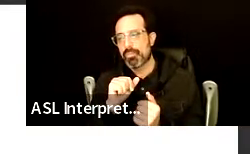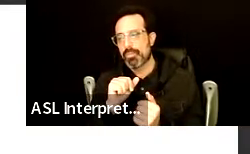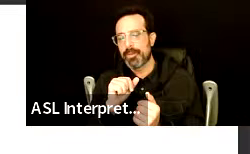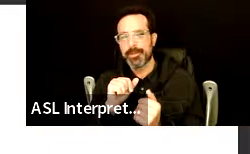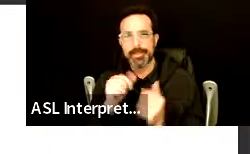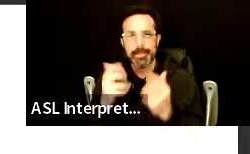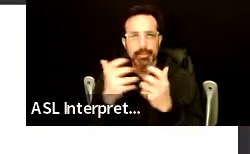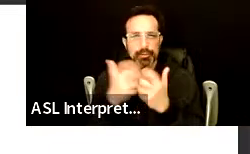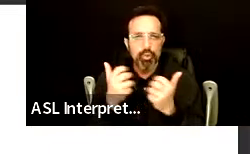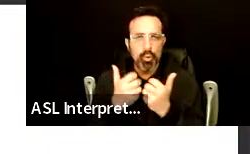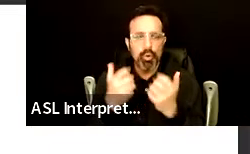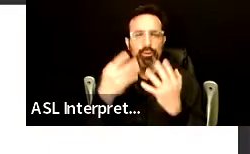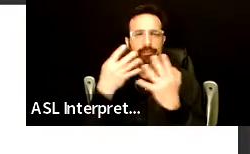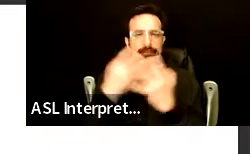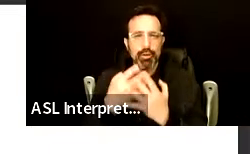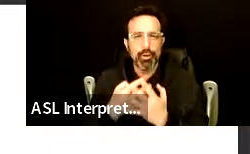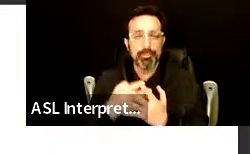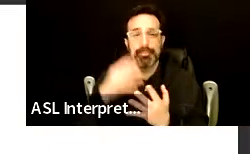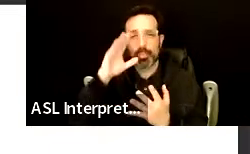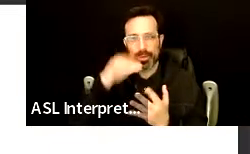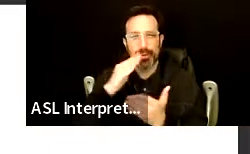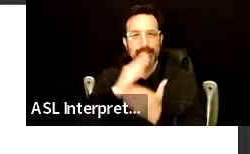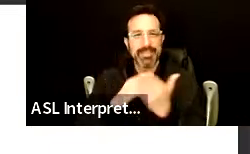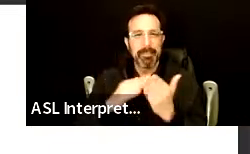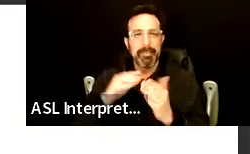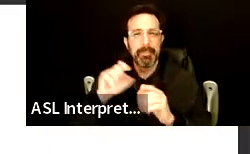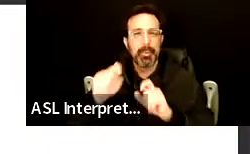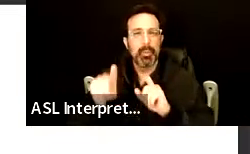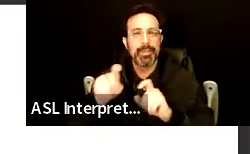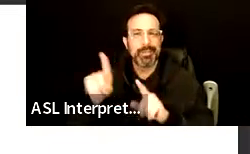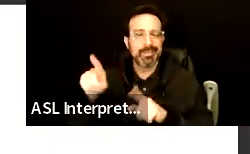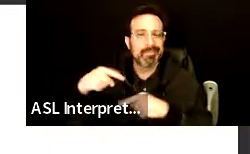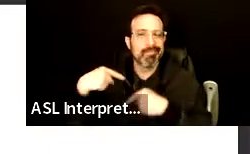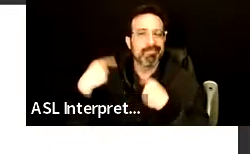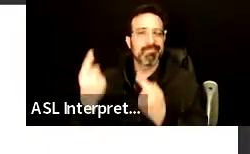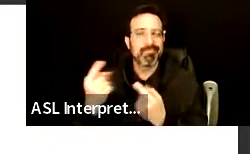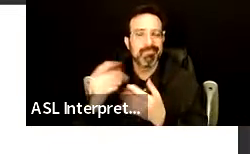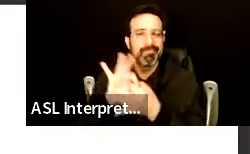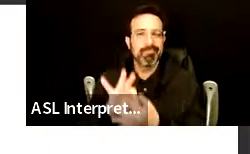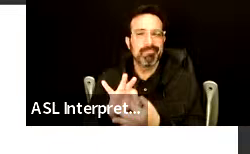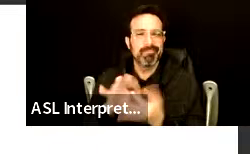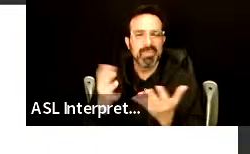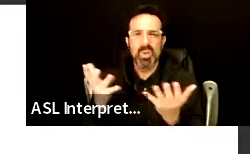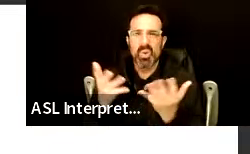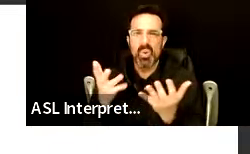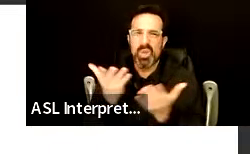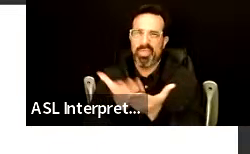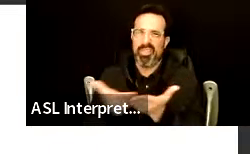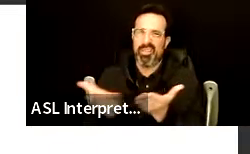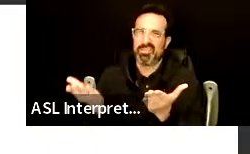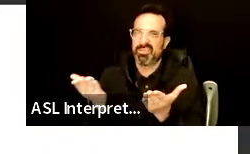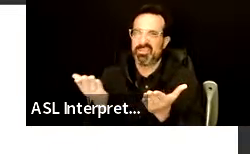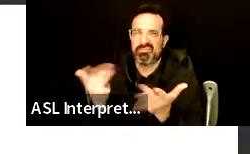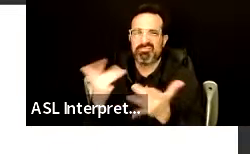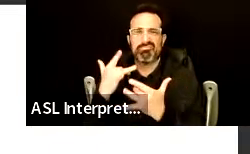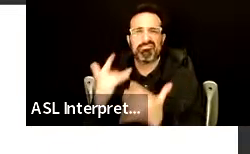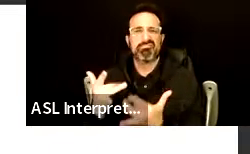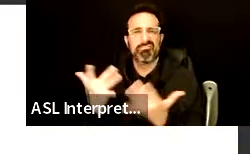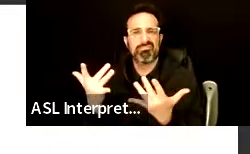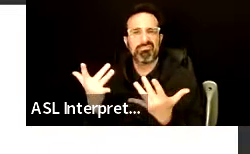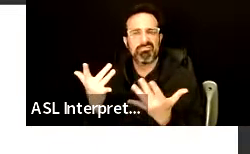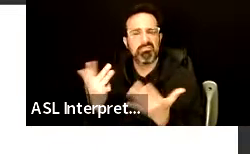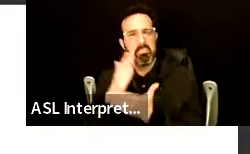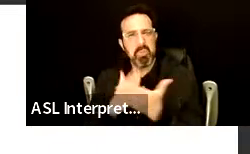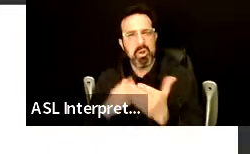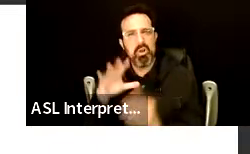sorting and filtering. So we know that some of the questions that folks have been around, what are things that are typically part